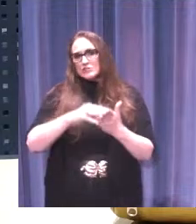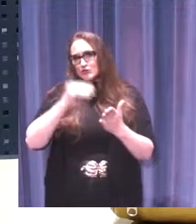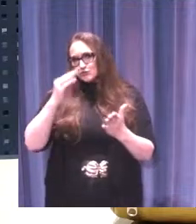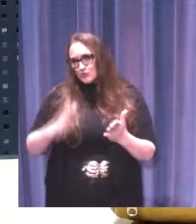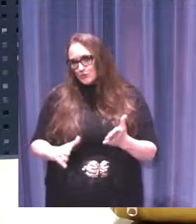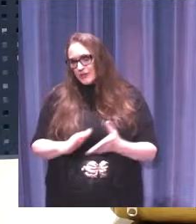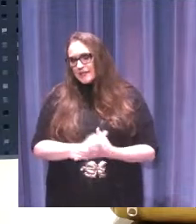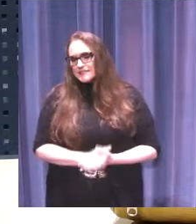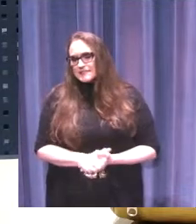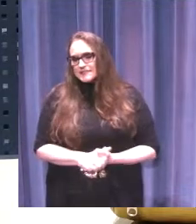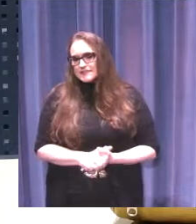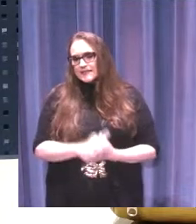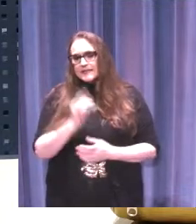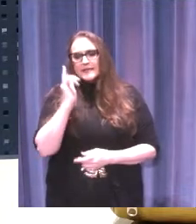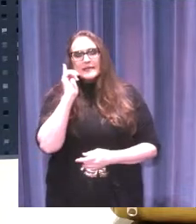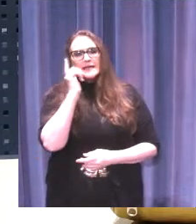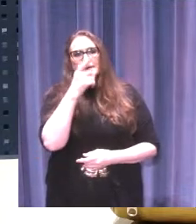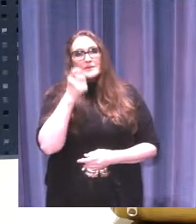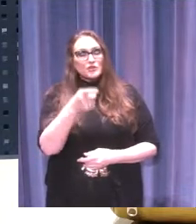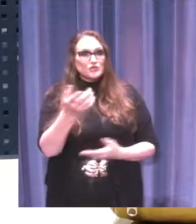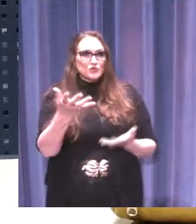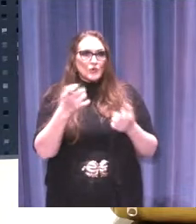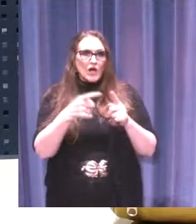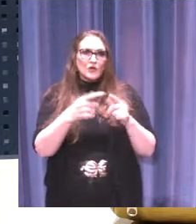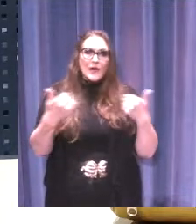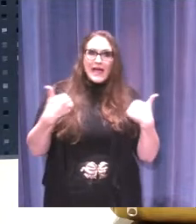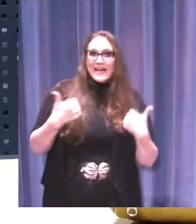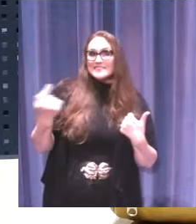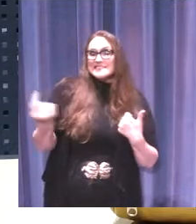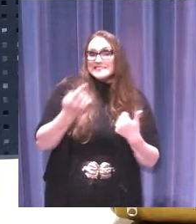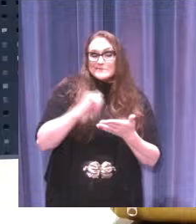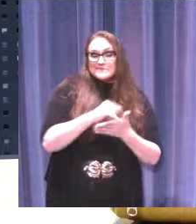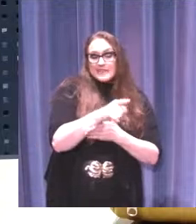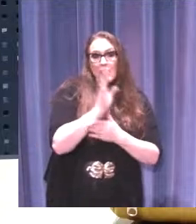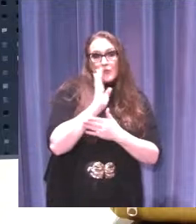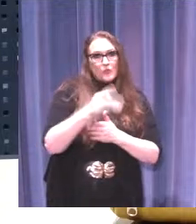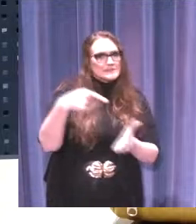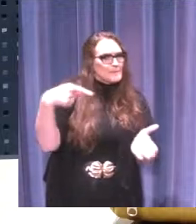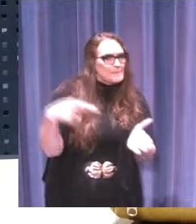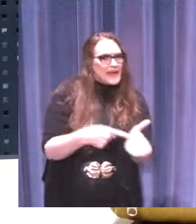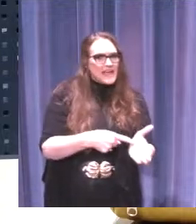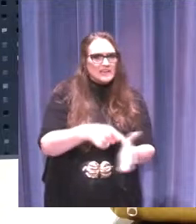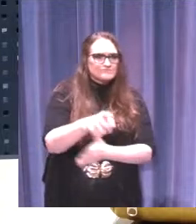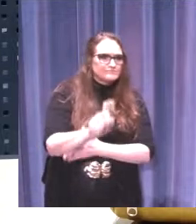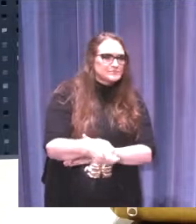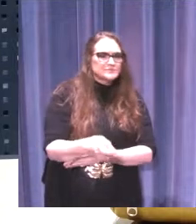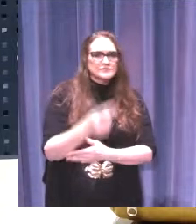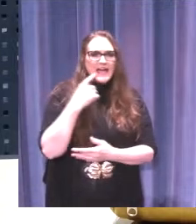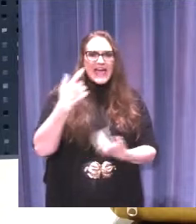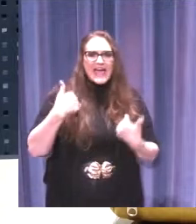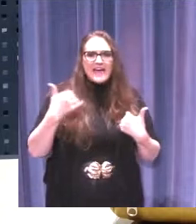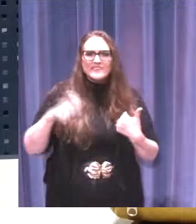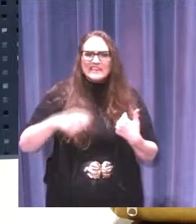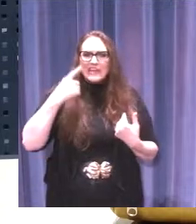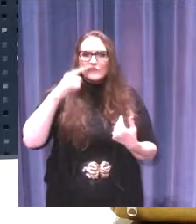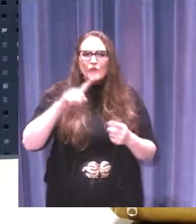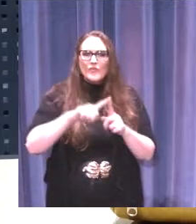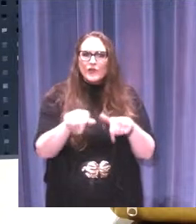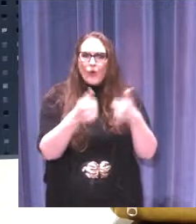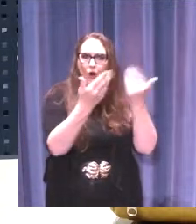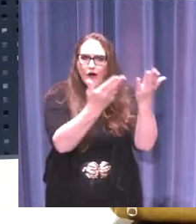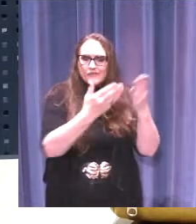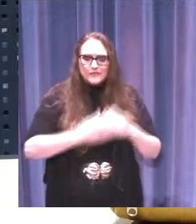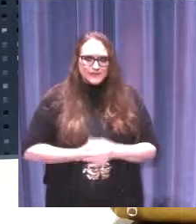students, because you want to have something that they would demand or have a need for that you're offering.